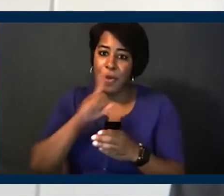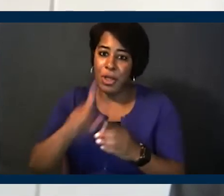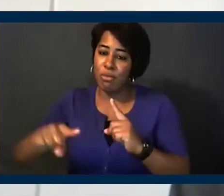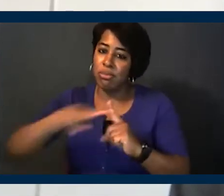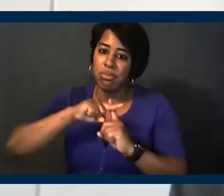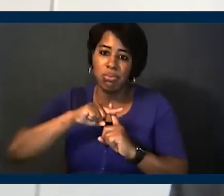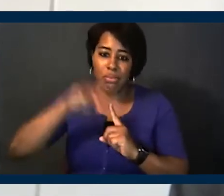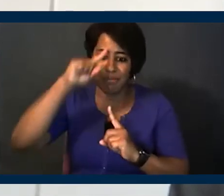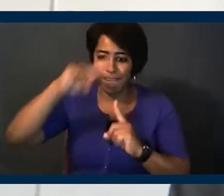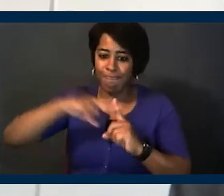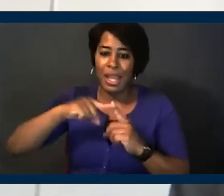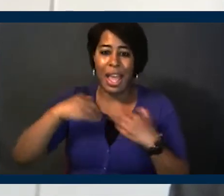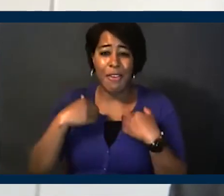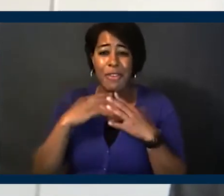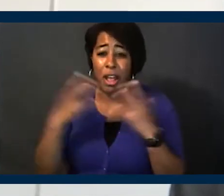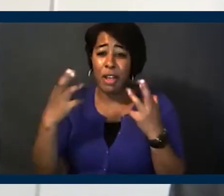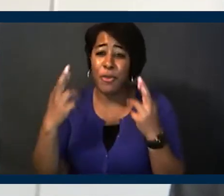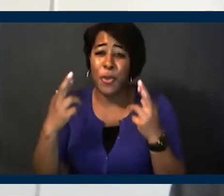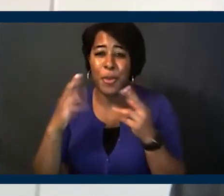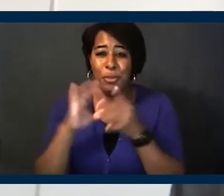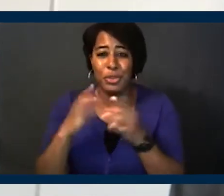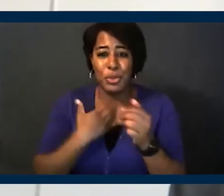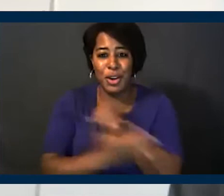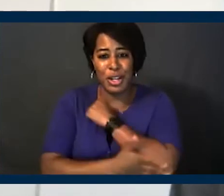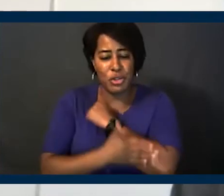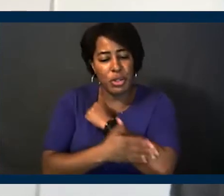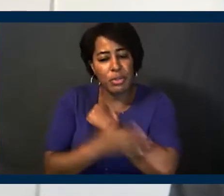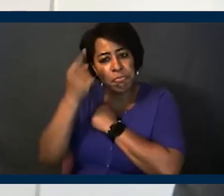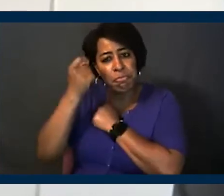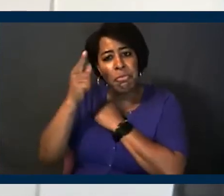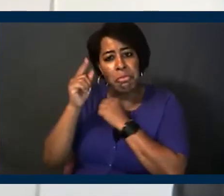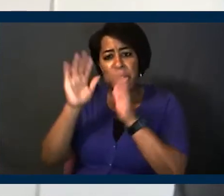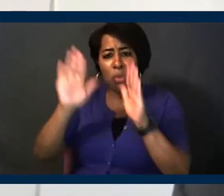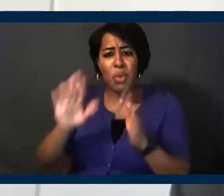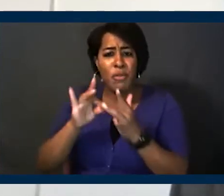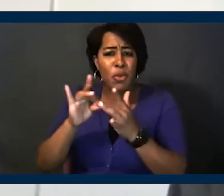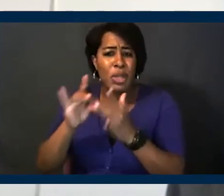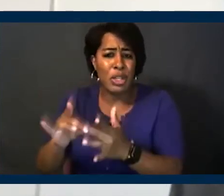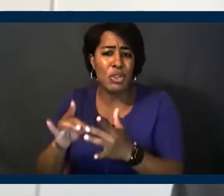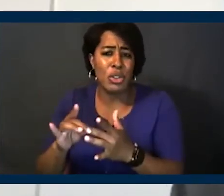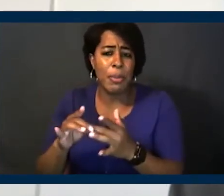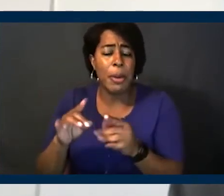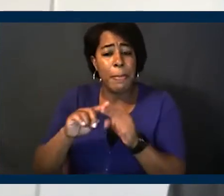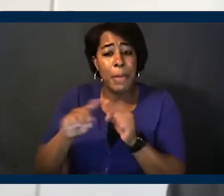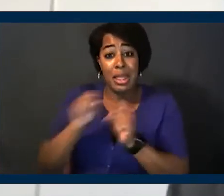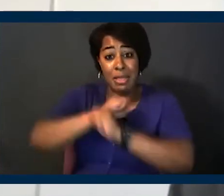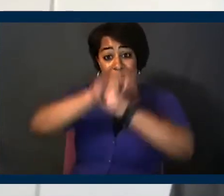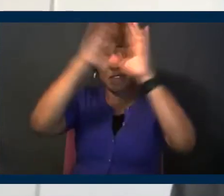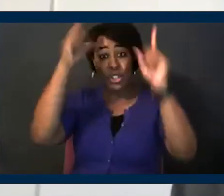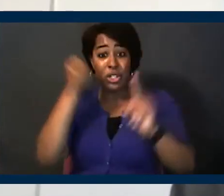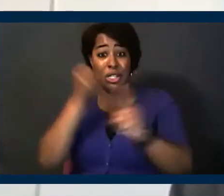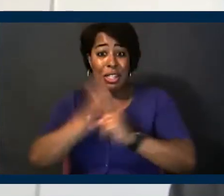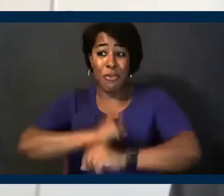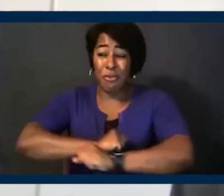country. So there's been a lot of great leadership, but I don't think that vision is ever completely clear. And if it is, we're not listening enough to